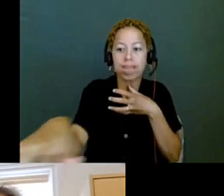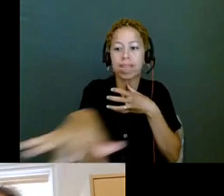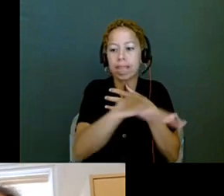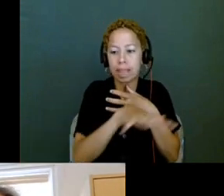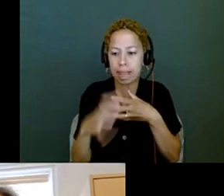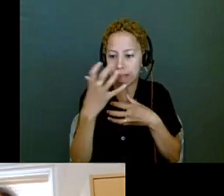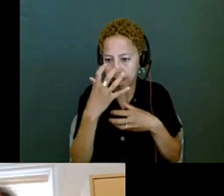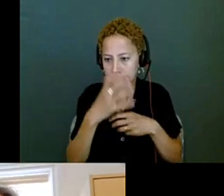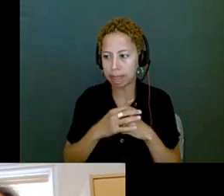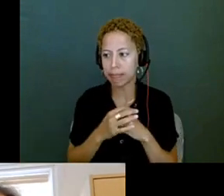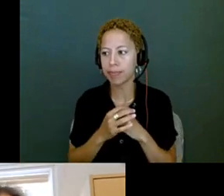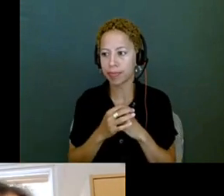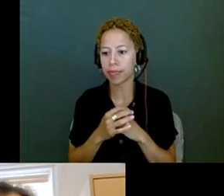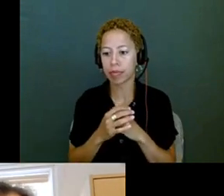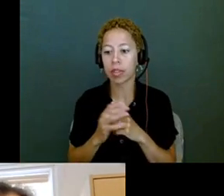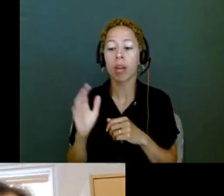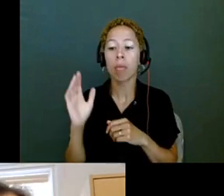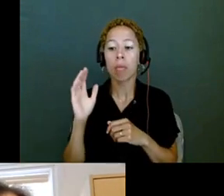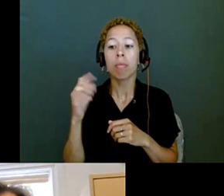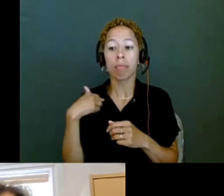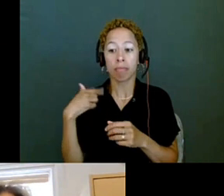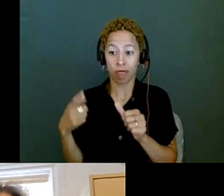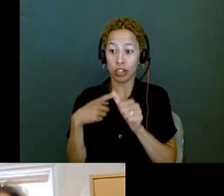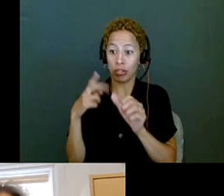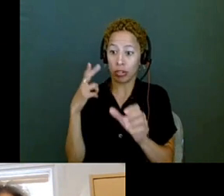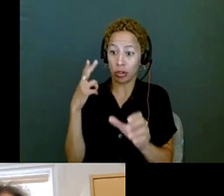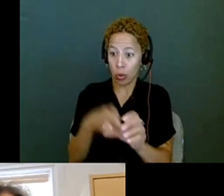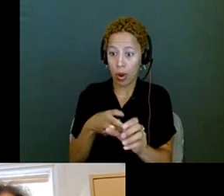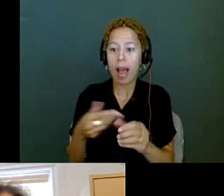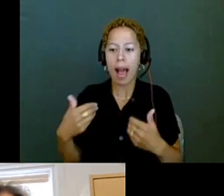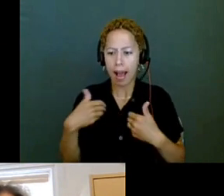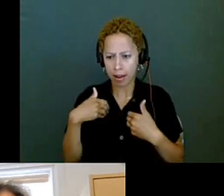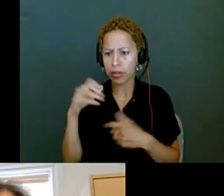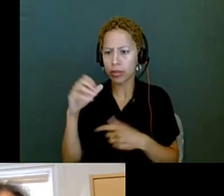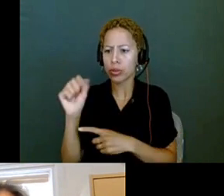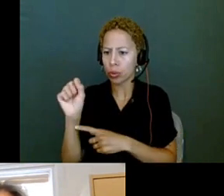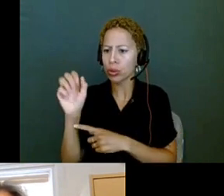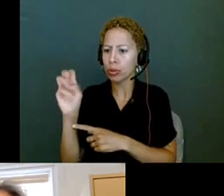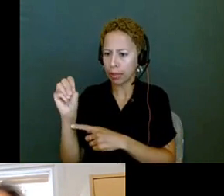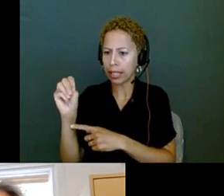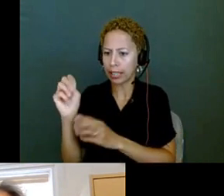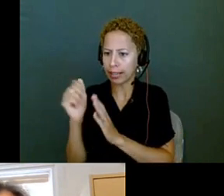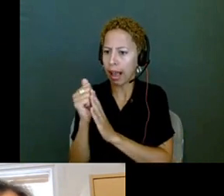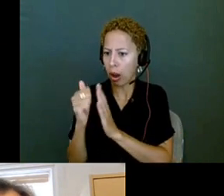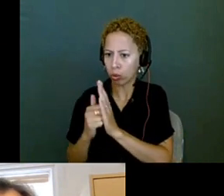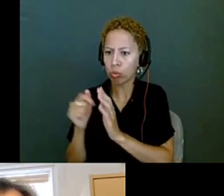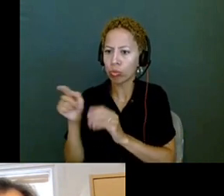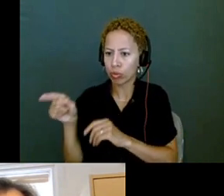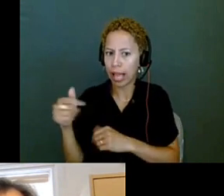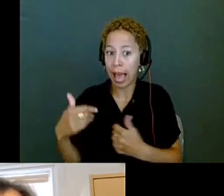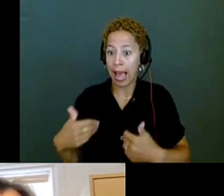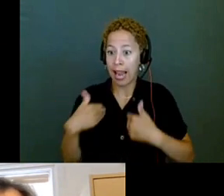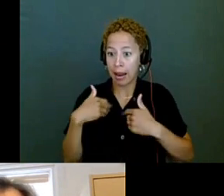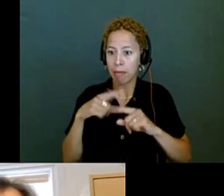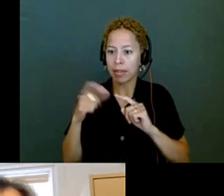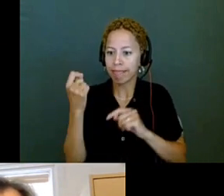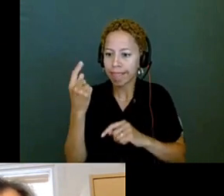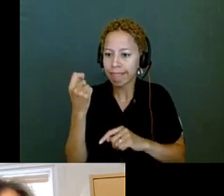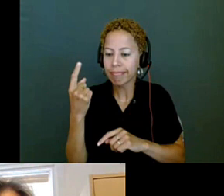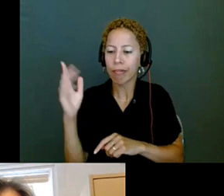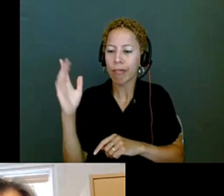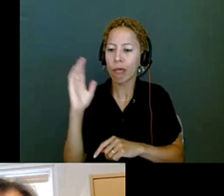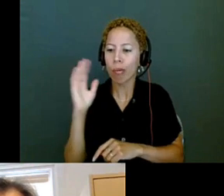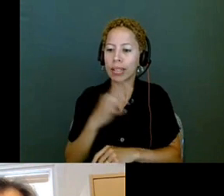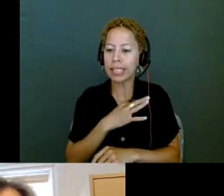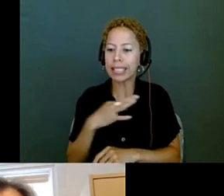social media accounts when I got here, but I had to get into them by signing into a former staff